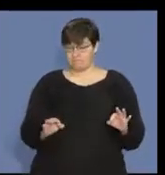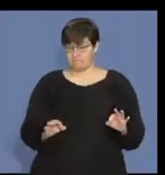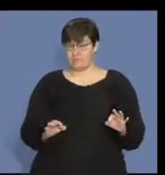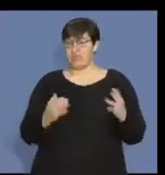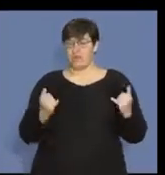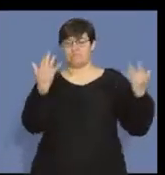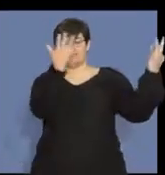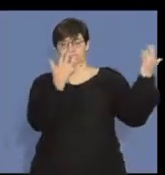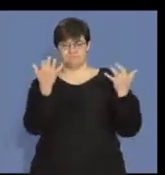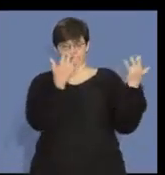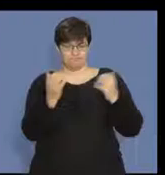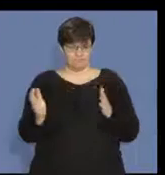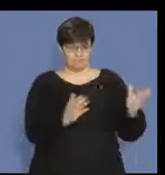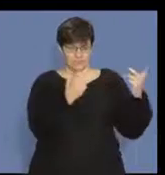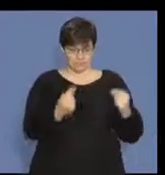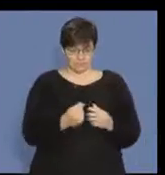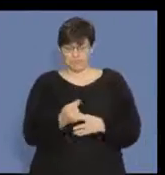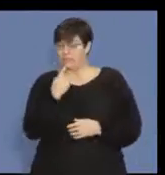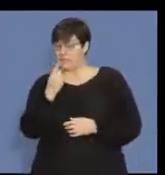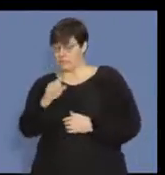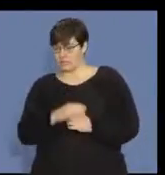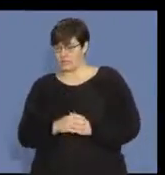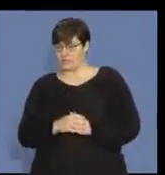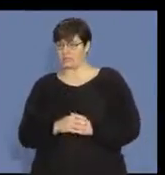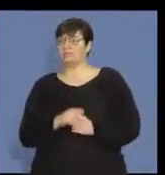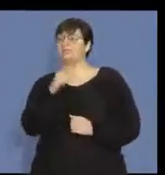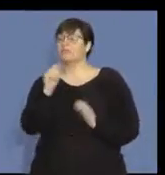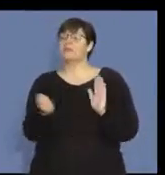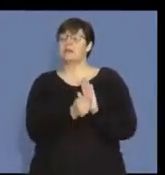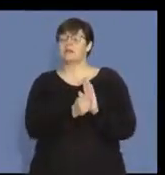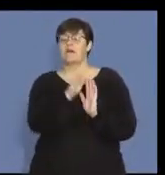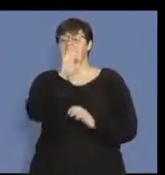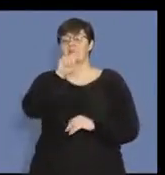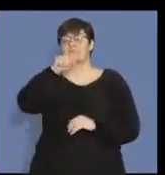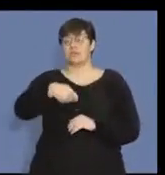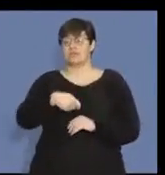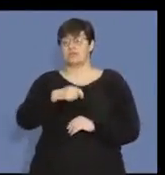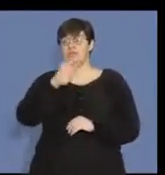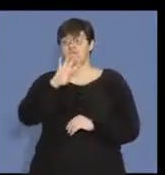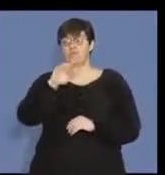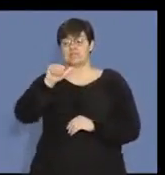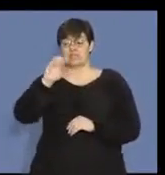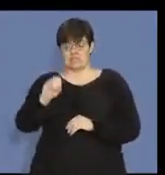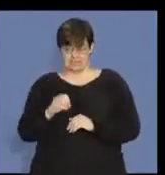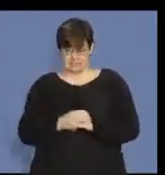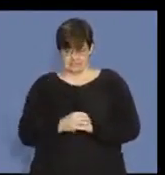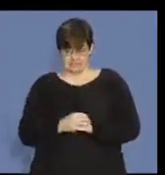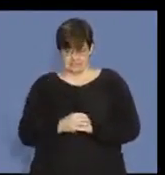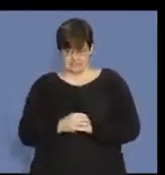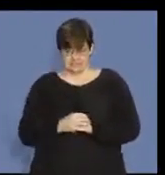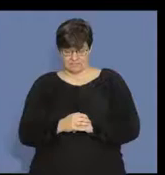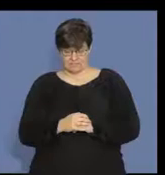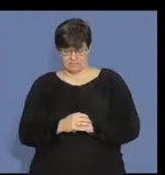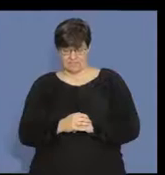Right, we come to a calculation now. It says here, goods are sold for 5,460 to a